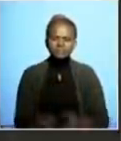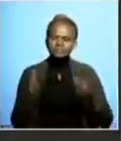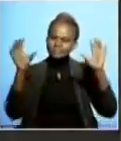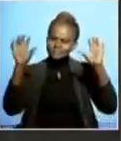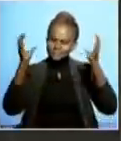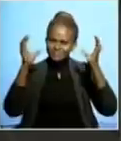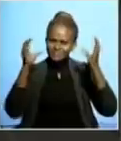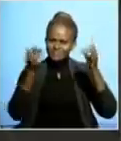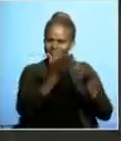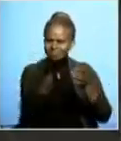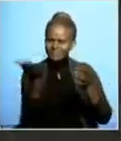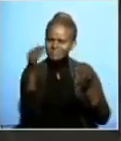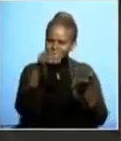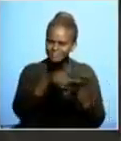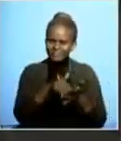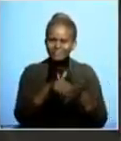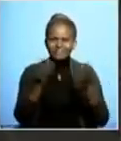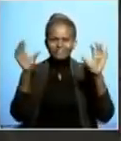Congratulations once more to